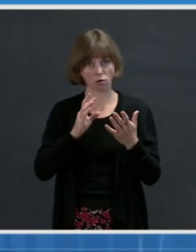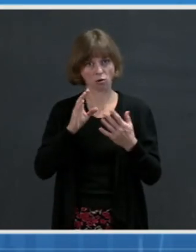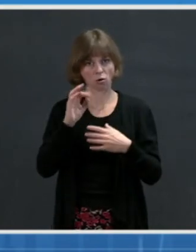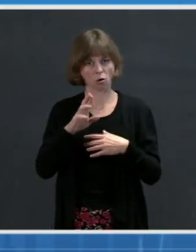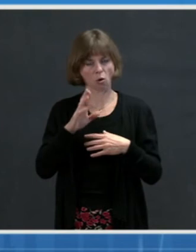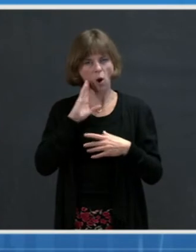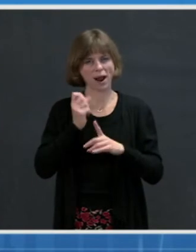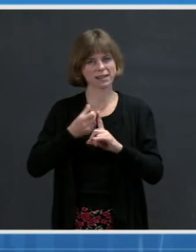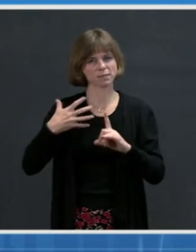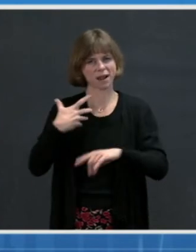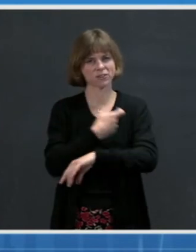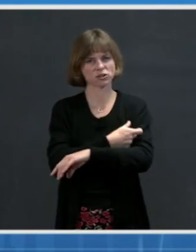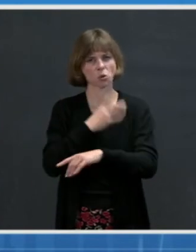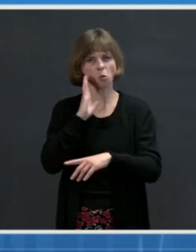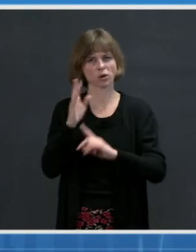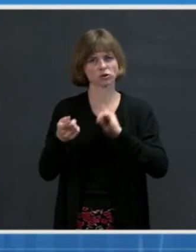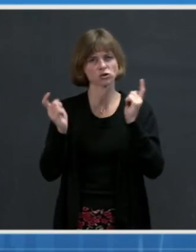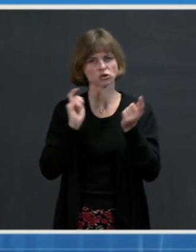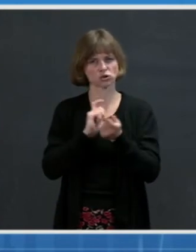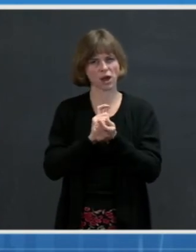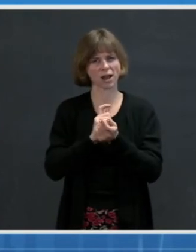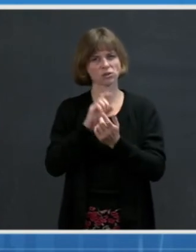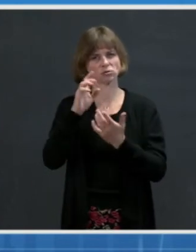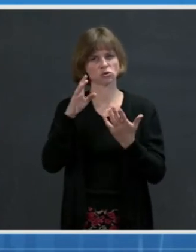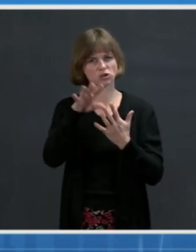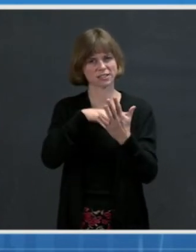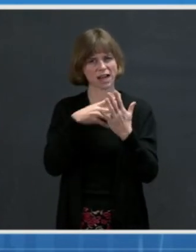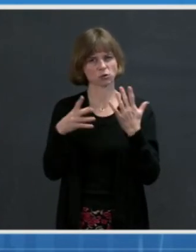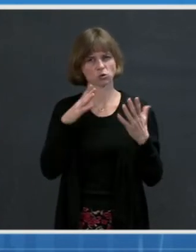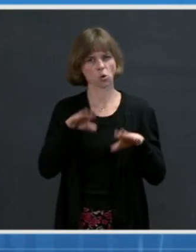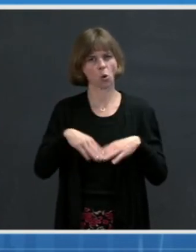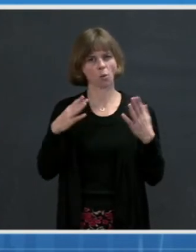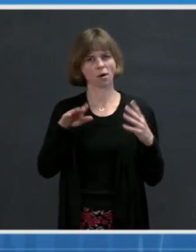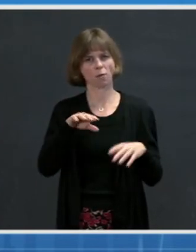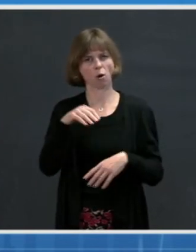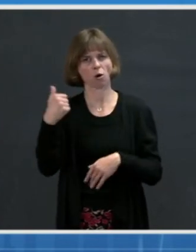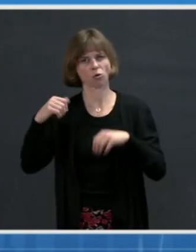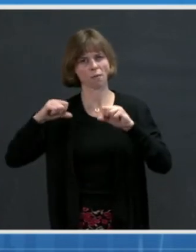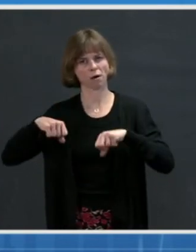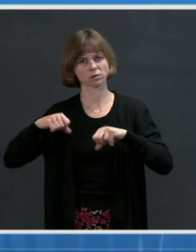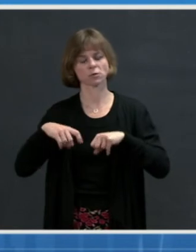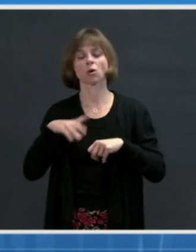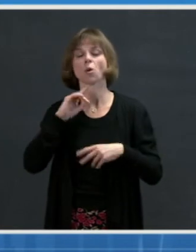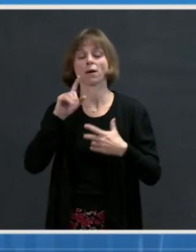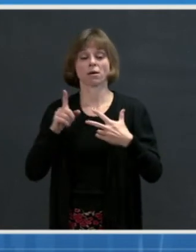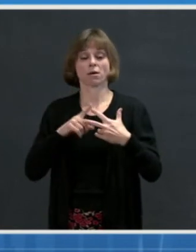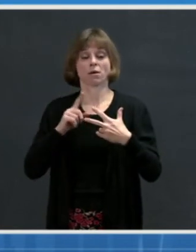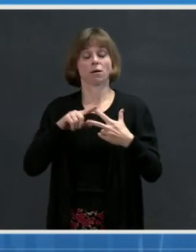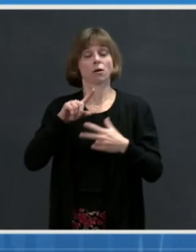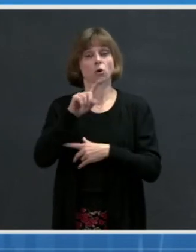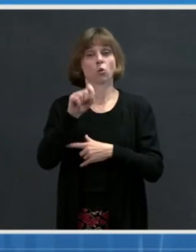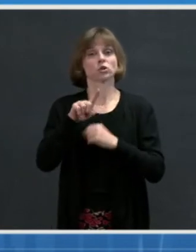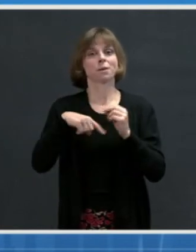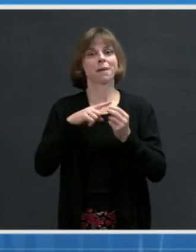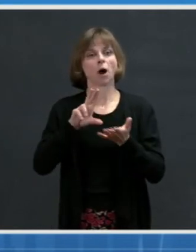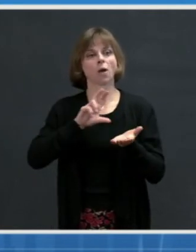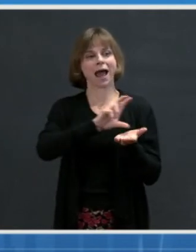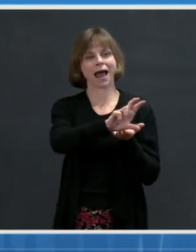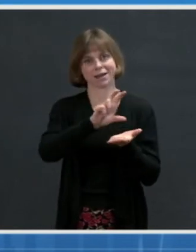up some other streams? Yes. Thank you. So let me do the second question about allocation. We talked to the